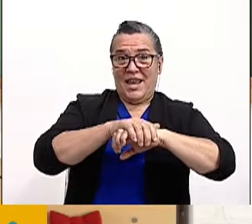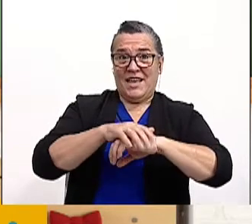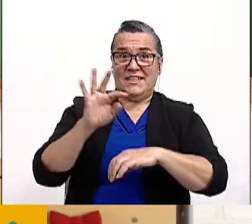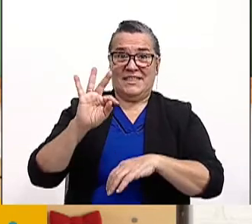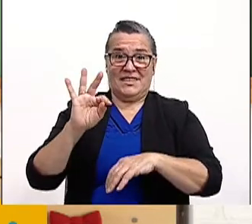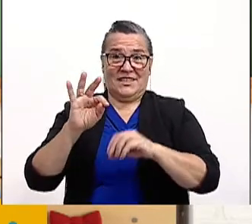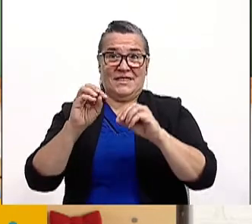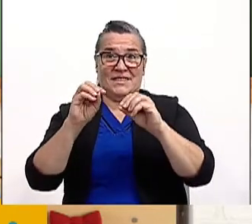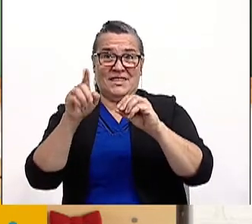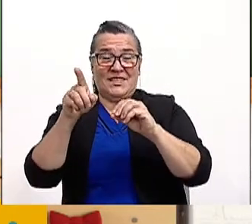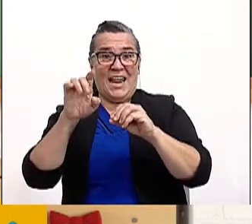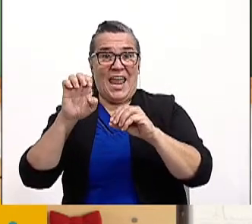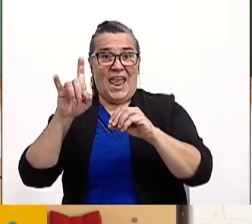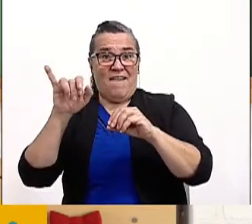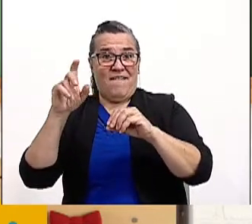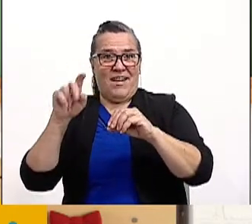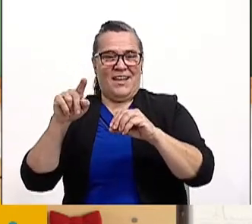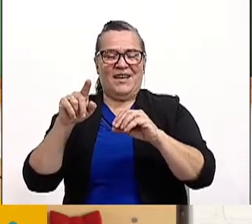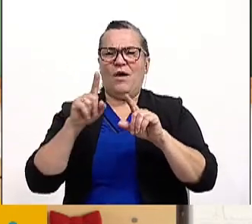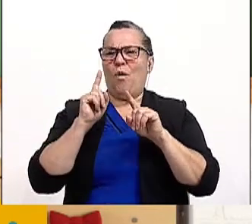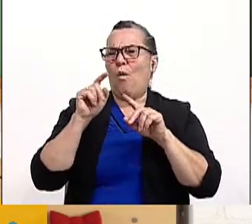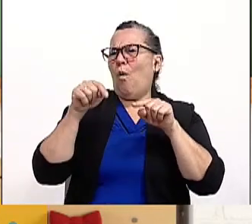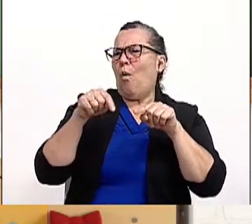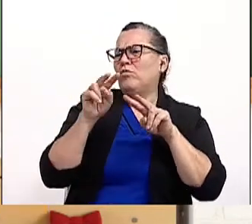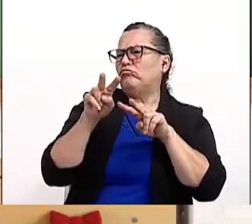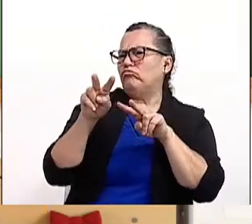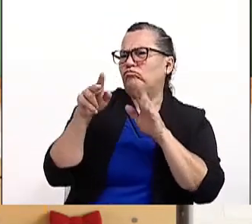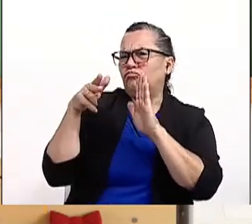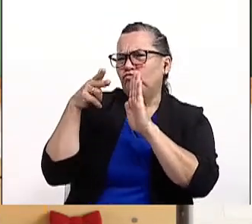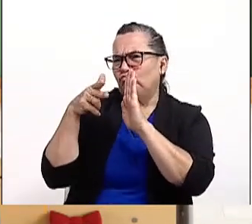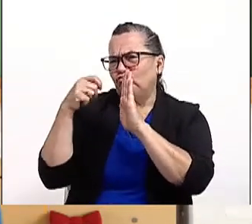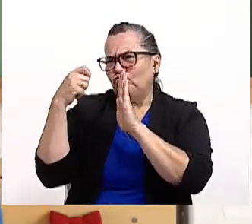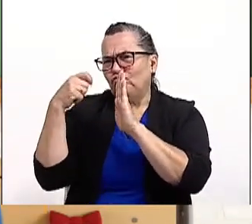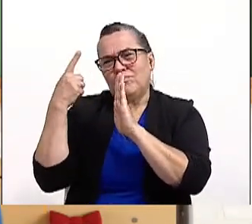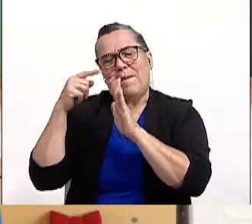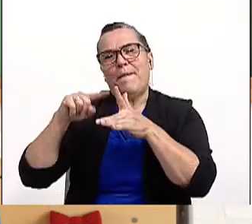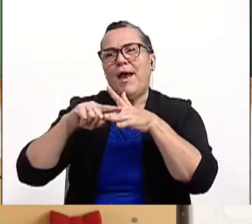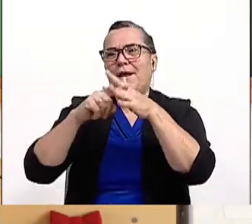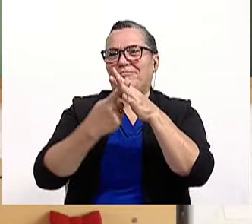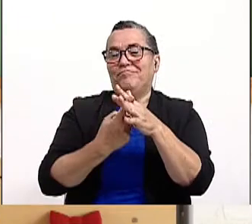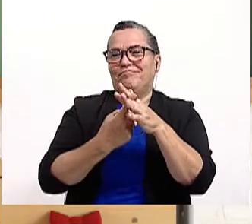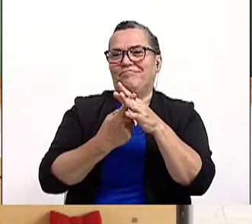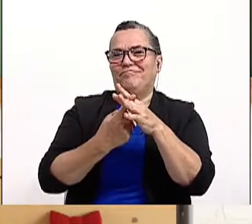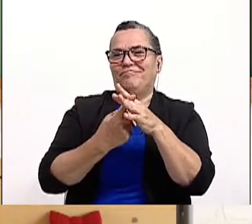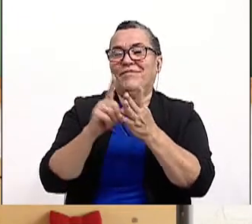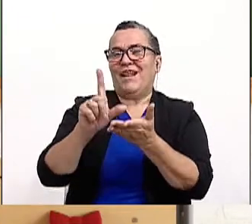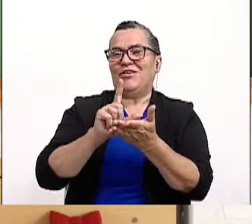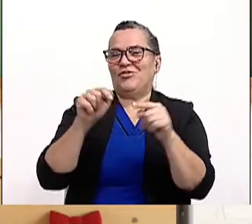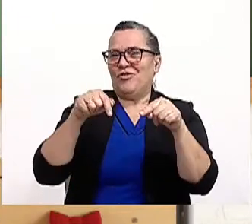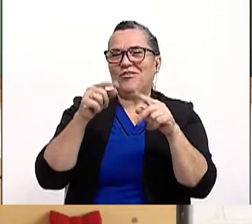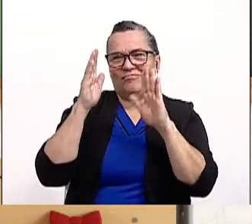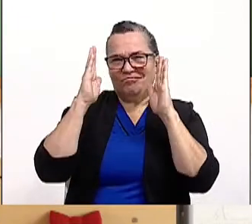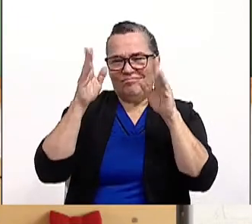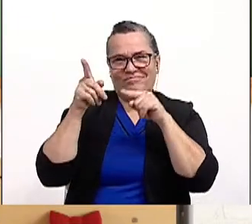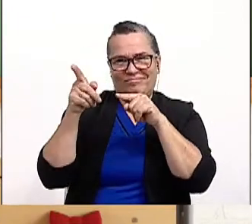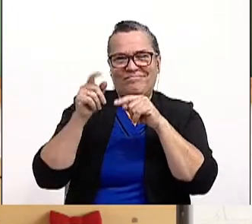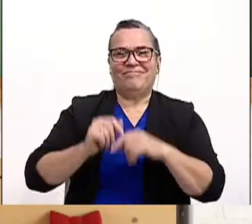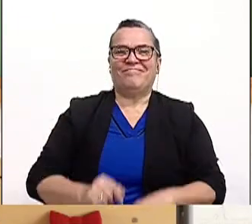you. Today, we're going to watch a short video to introduce today's lesson. So let's pay